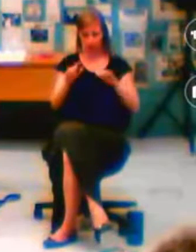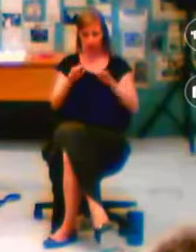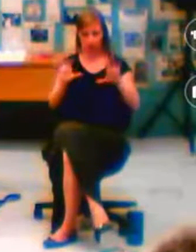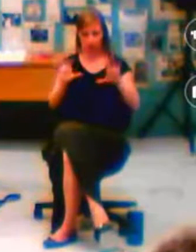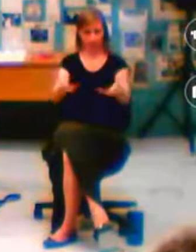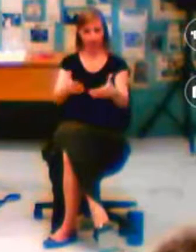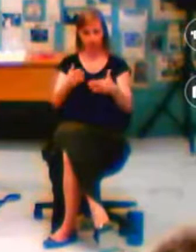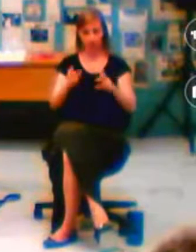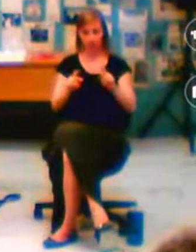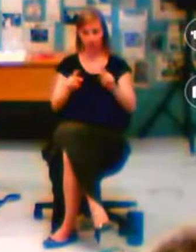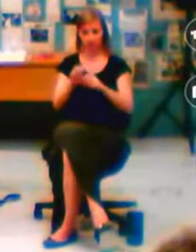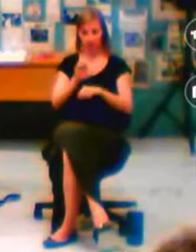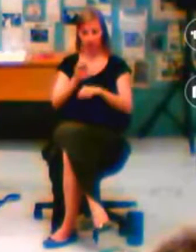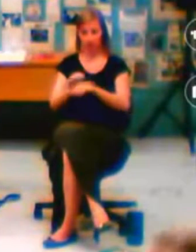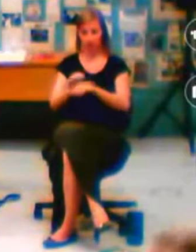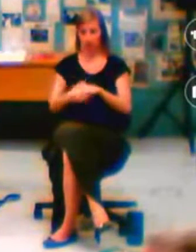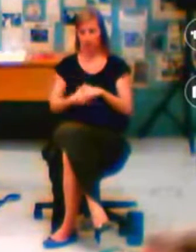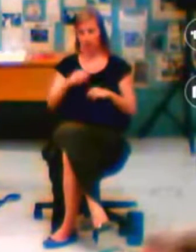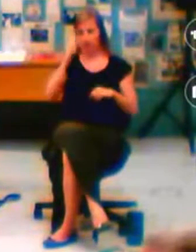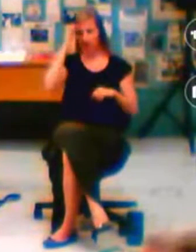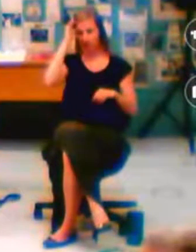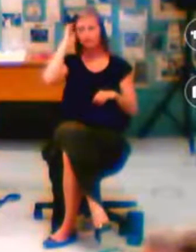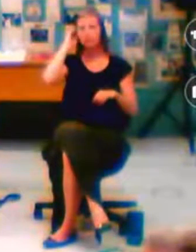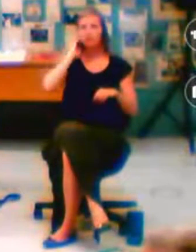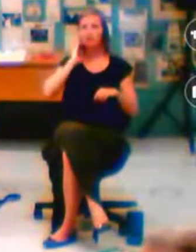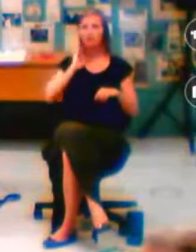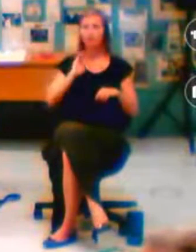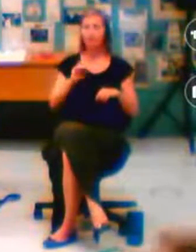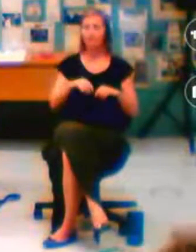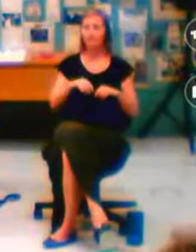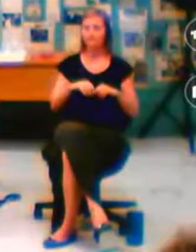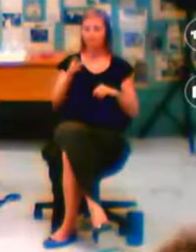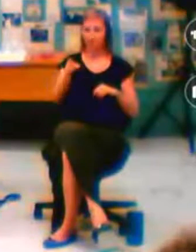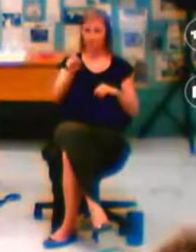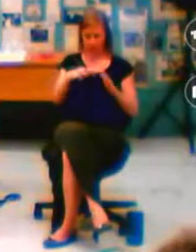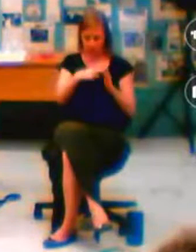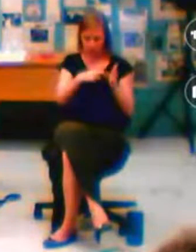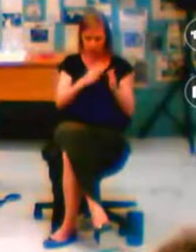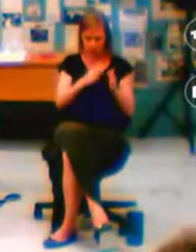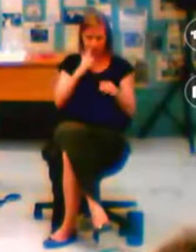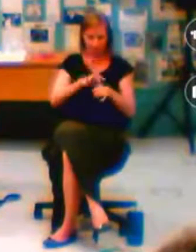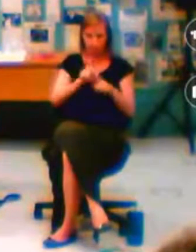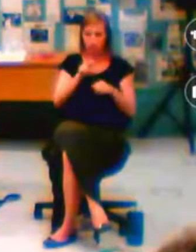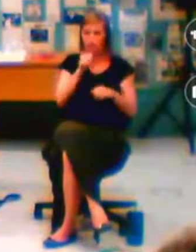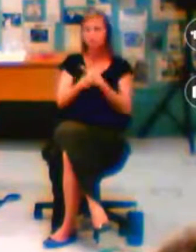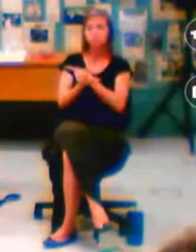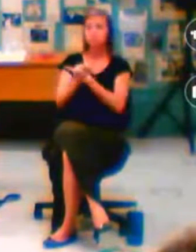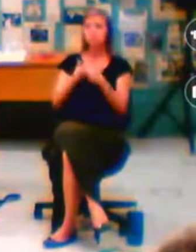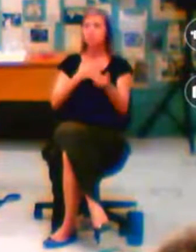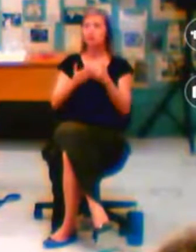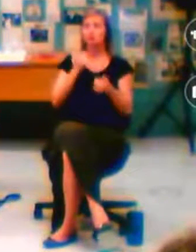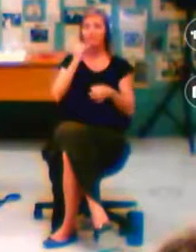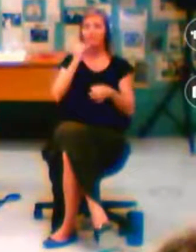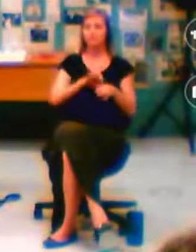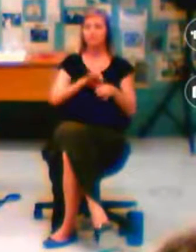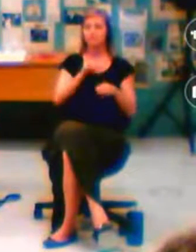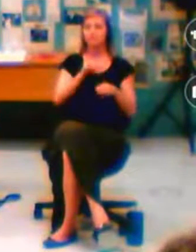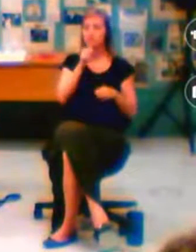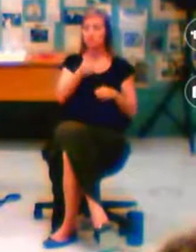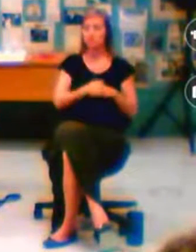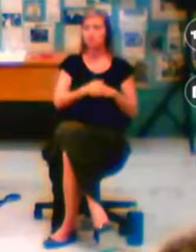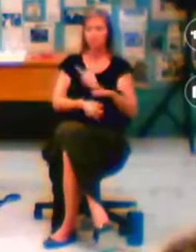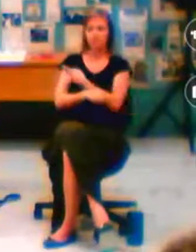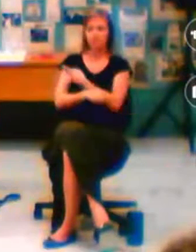works. Right. Membership residents? No, residents. Residents. They are over 18 and right. have been here for a also year. So it's the board that gets. No. All the